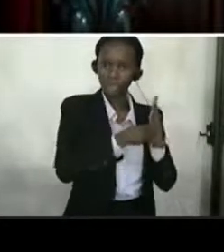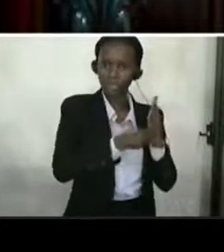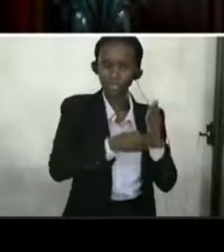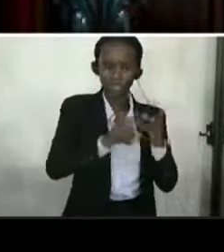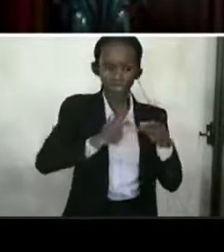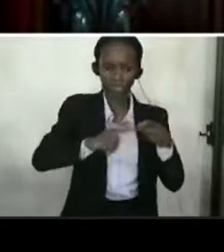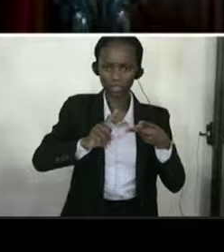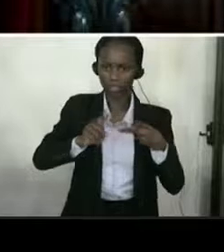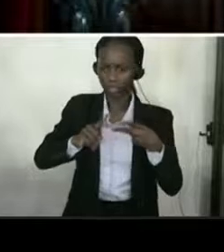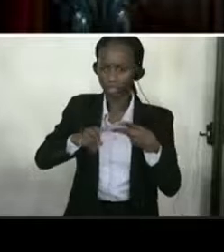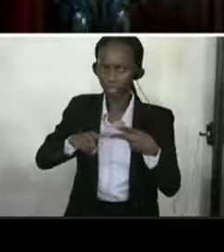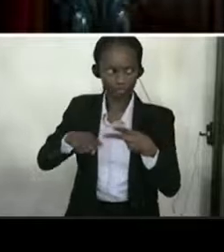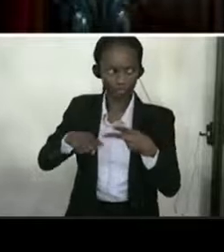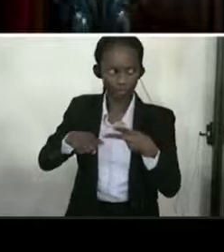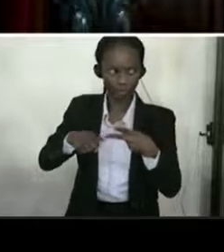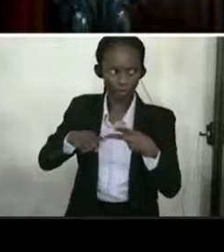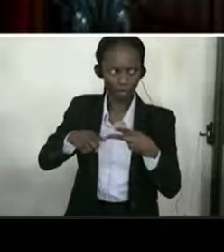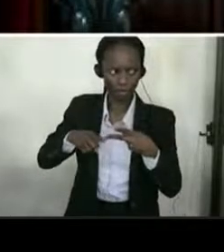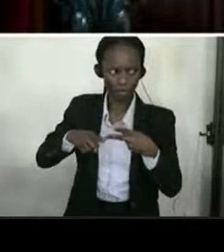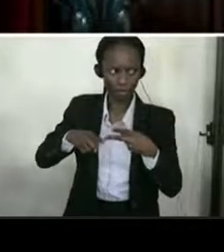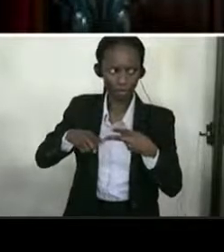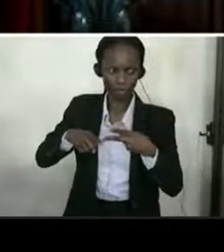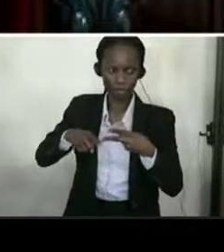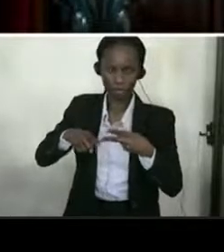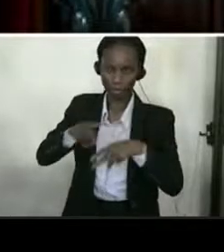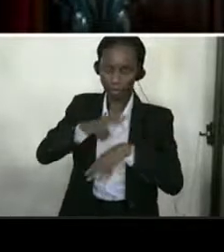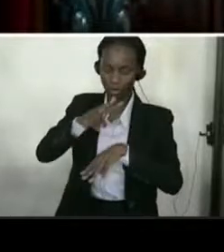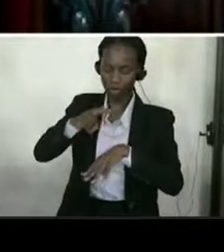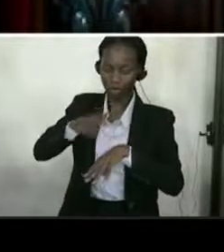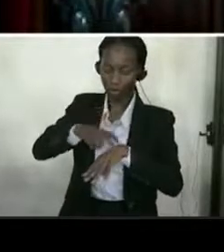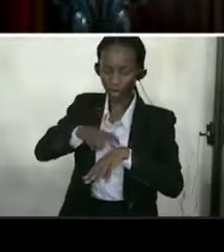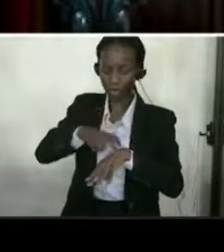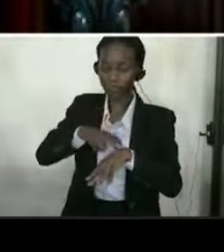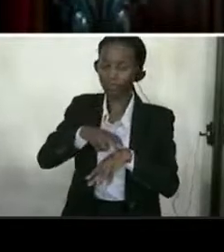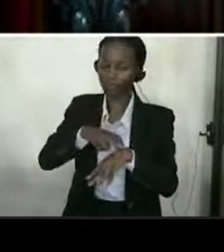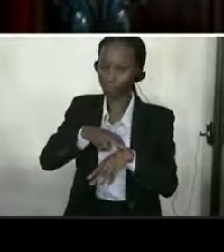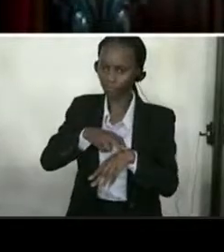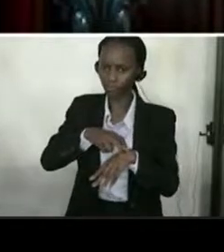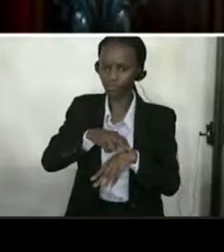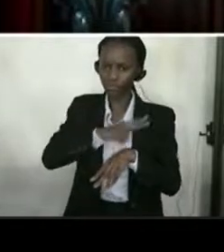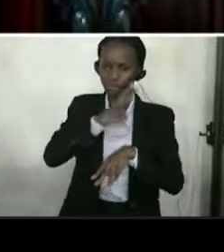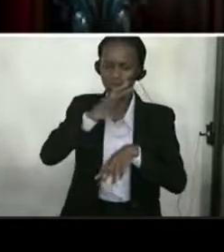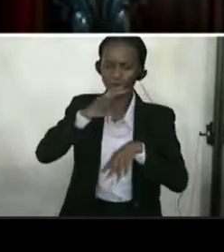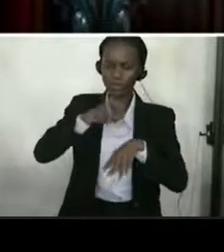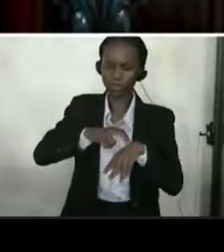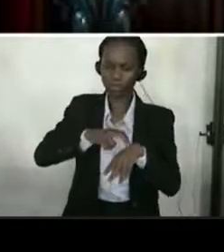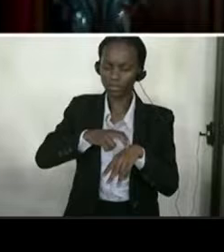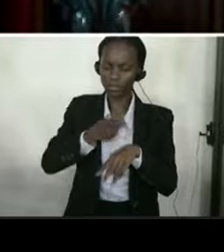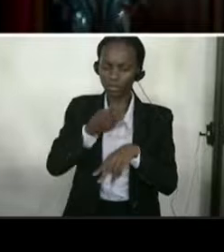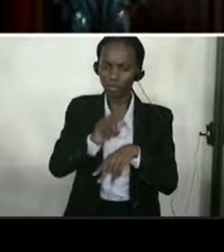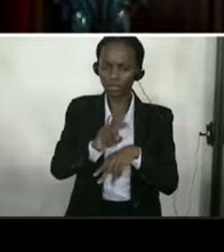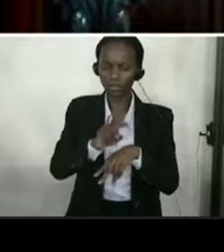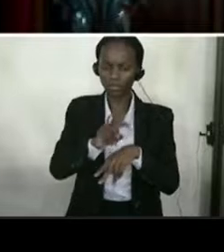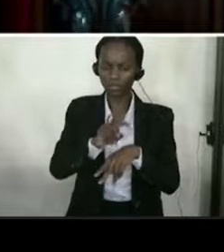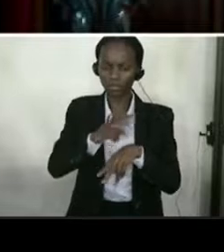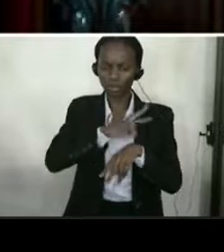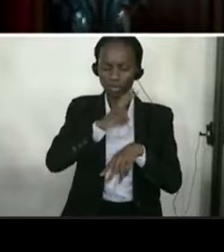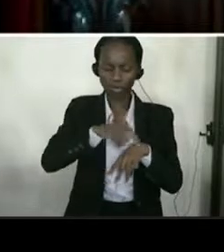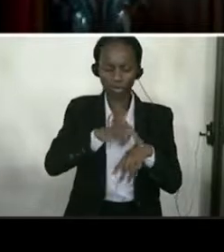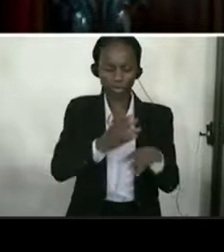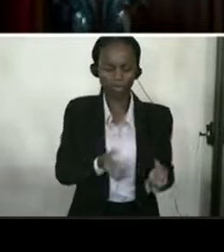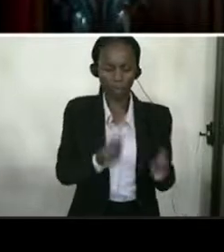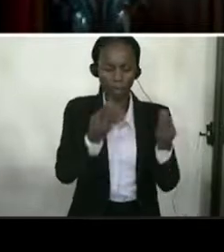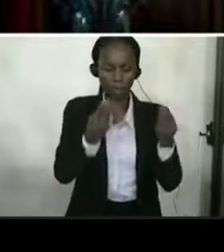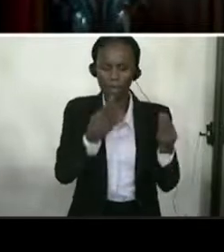need why a clear case of corruption wherein 160 million was stolen, forensic